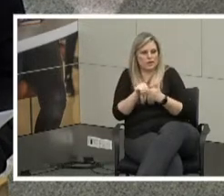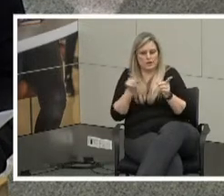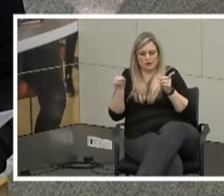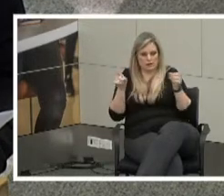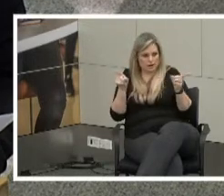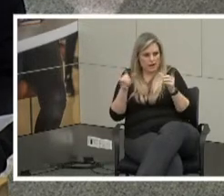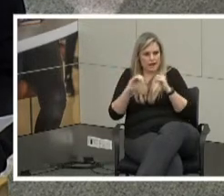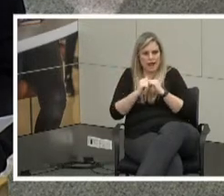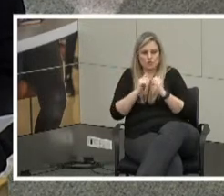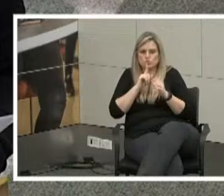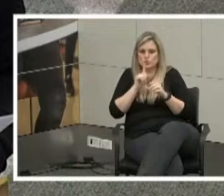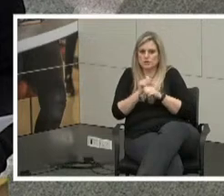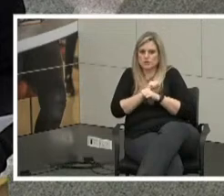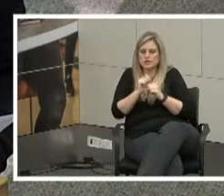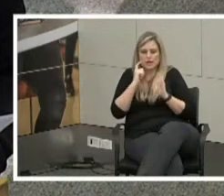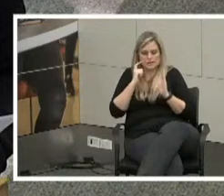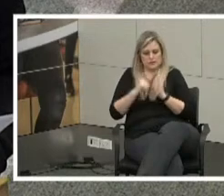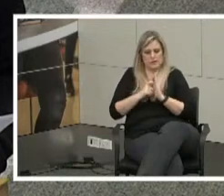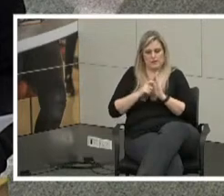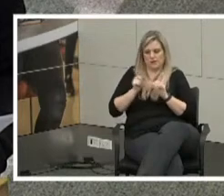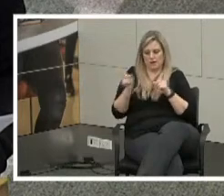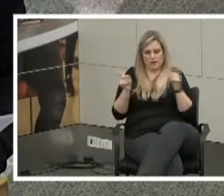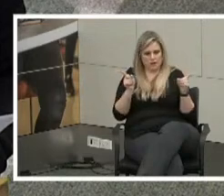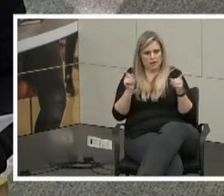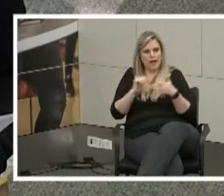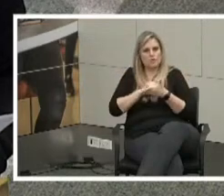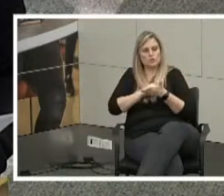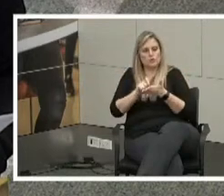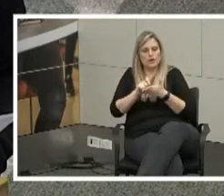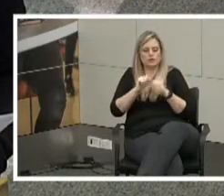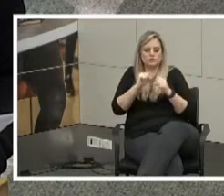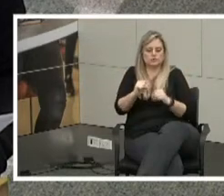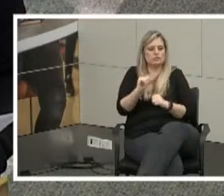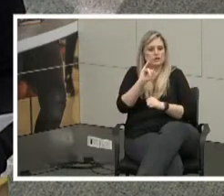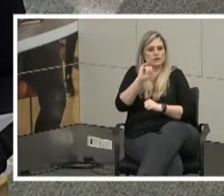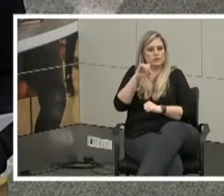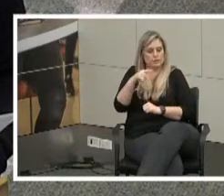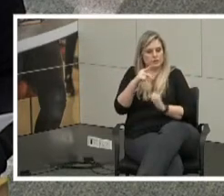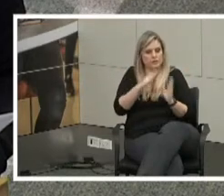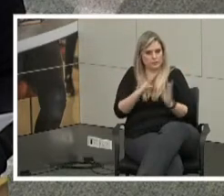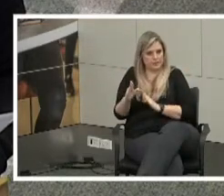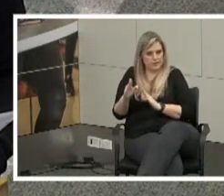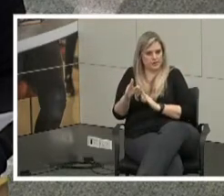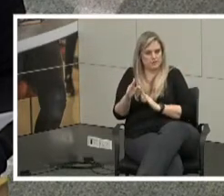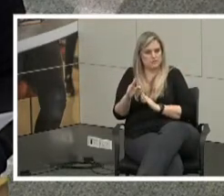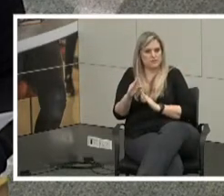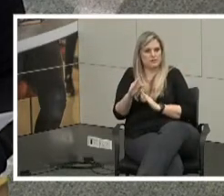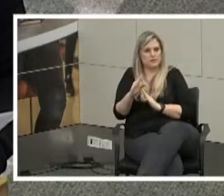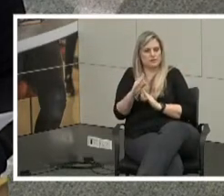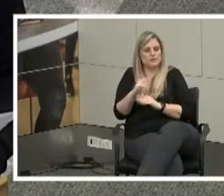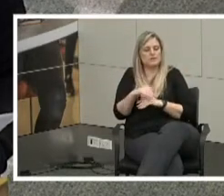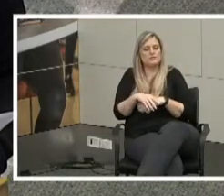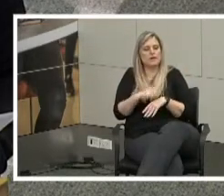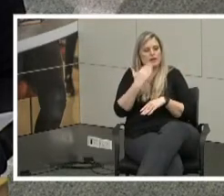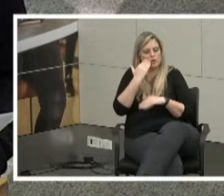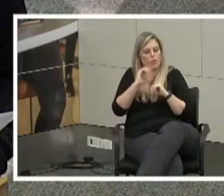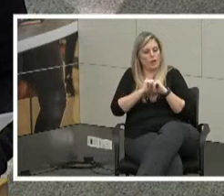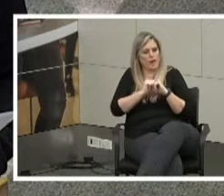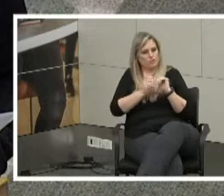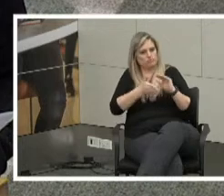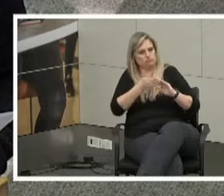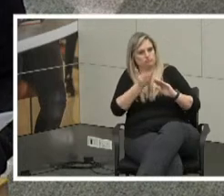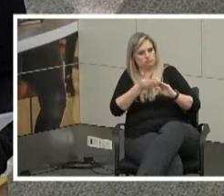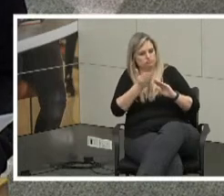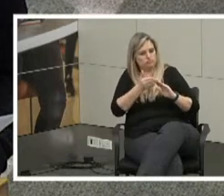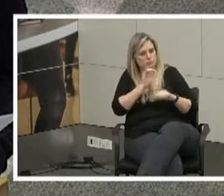to really write solid IEP plans and with implementation and as we're training that